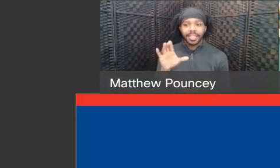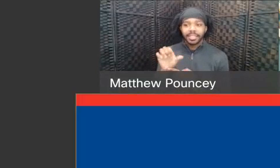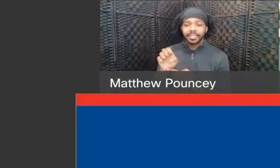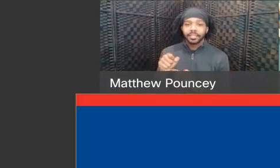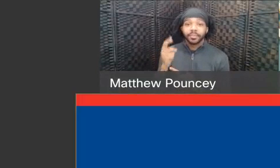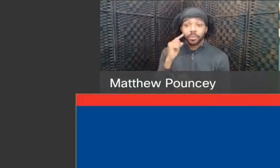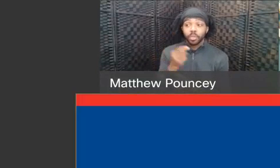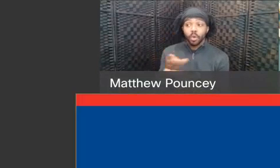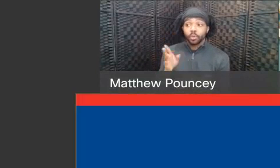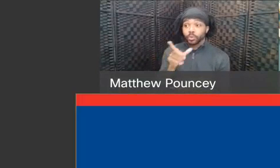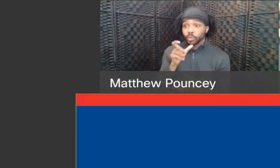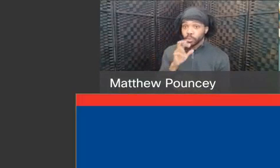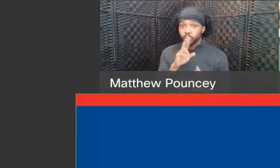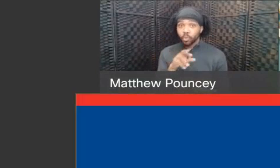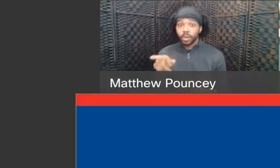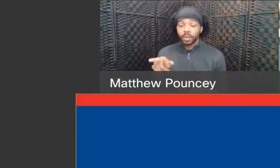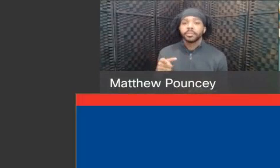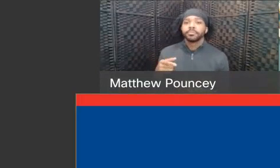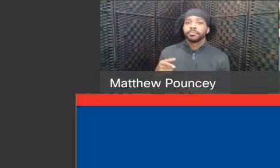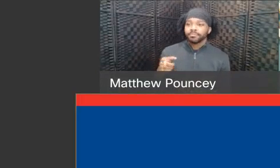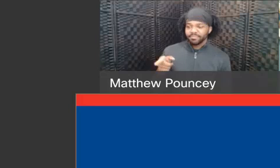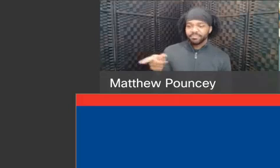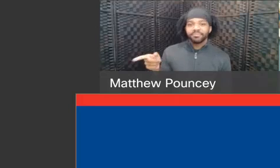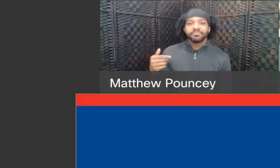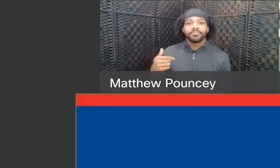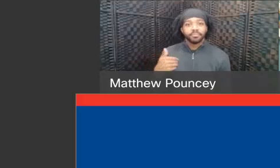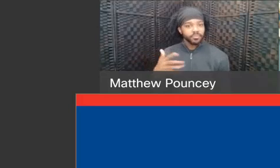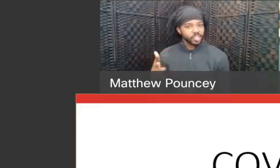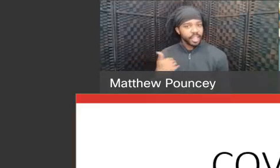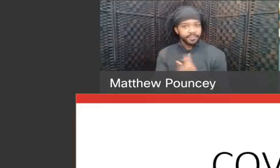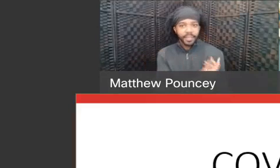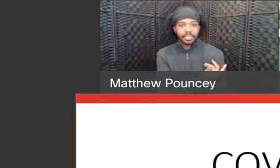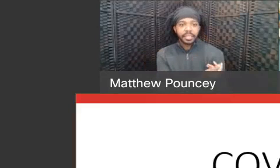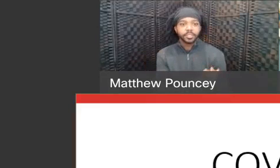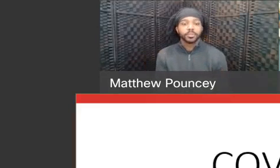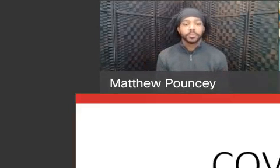were breakthroughs with people who had been vaccinated.